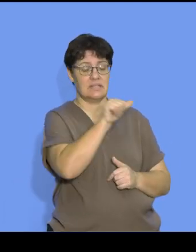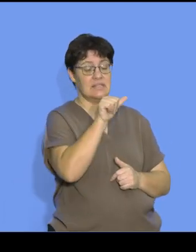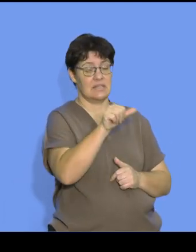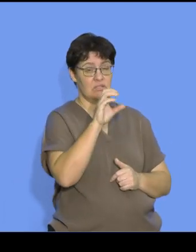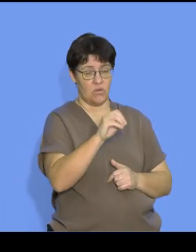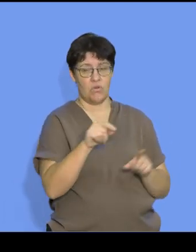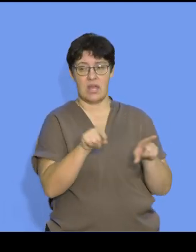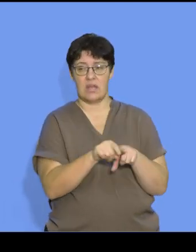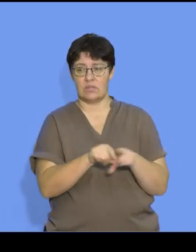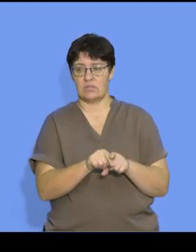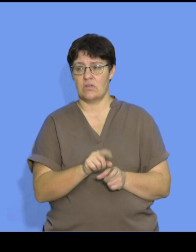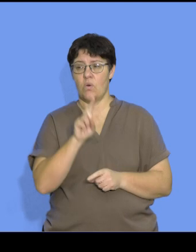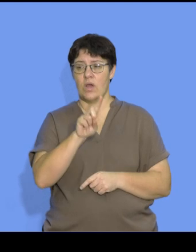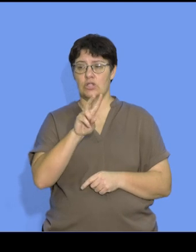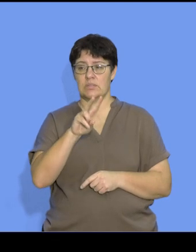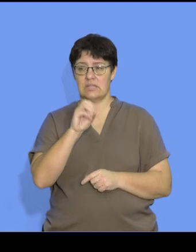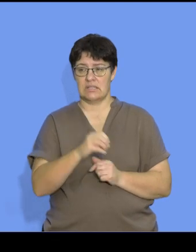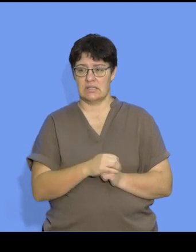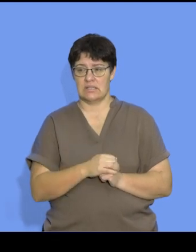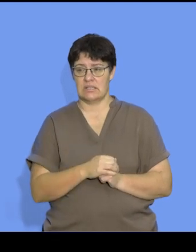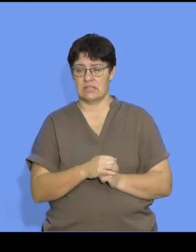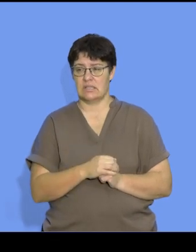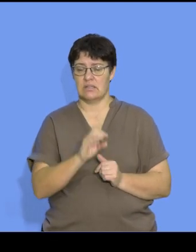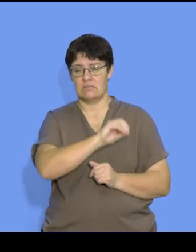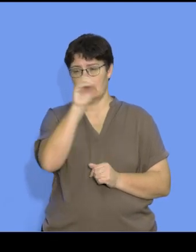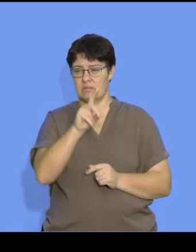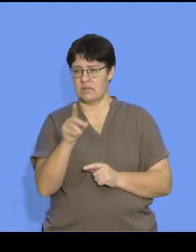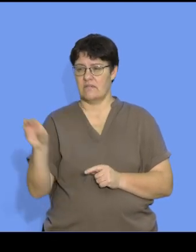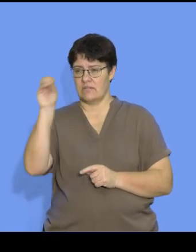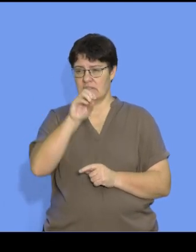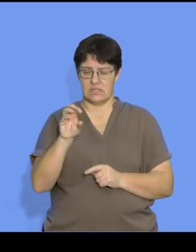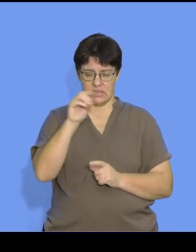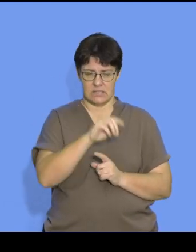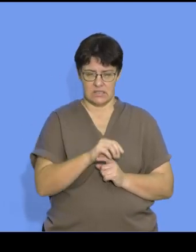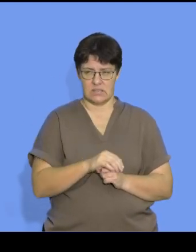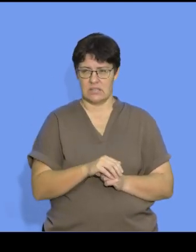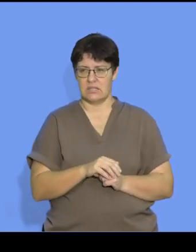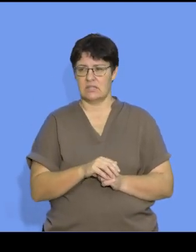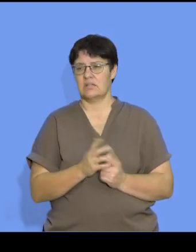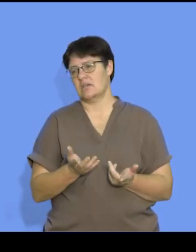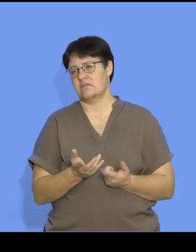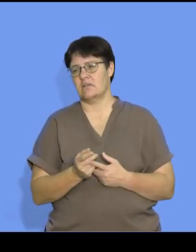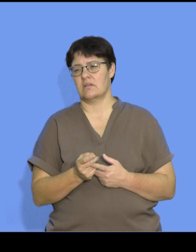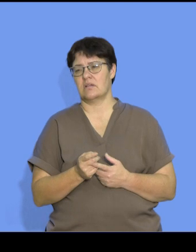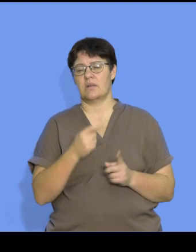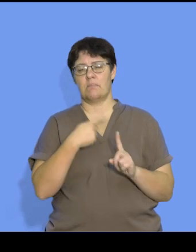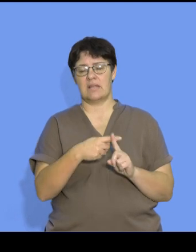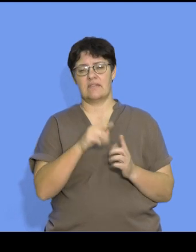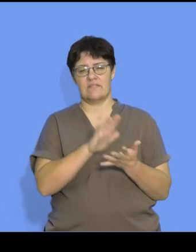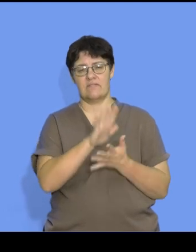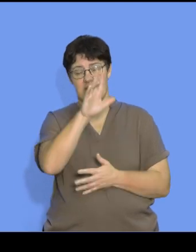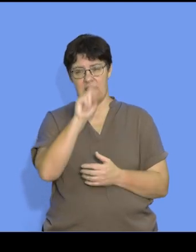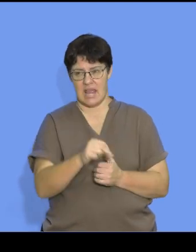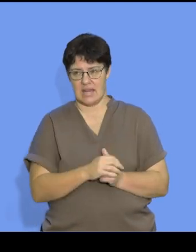equal to 120. Distributing this 15 that way, I'm going to have plus